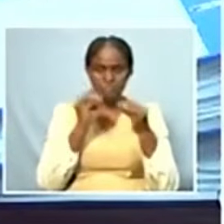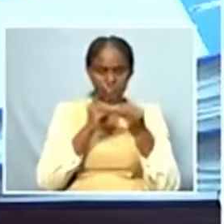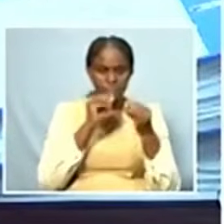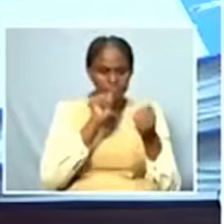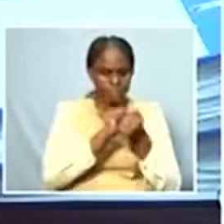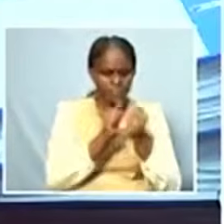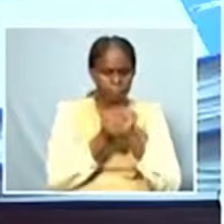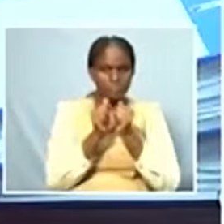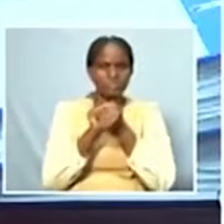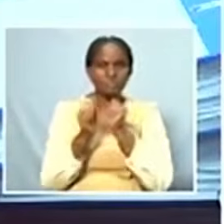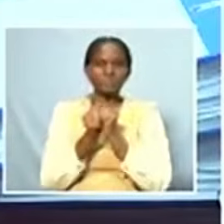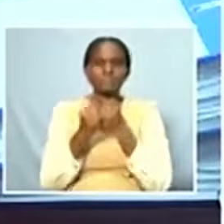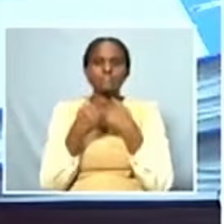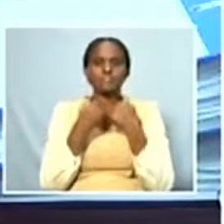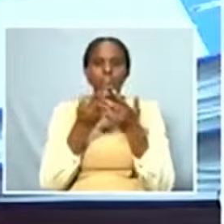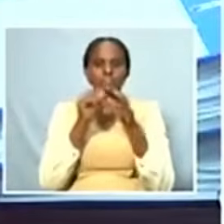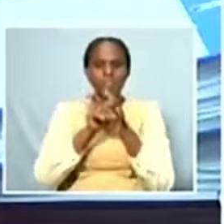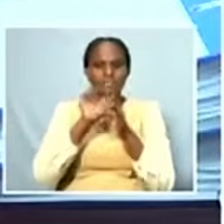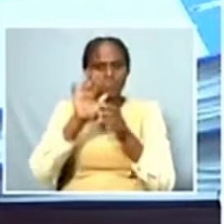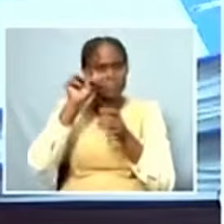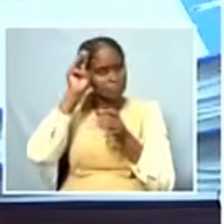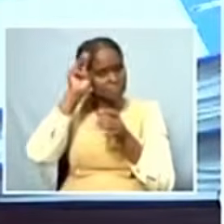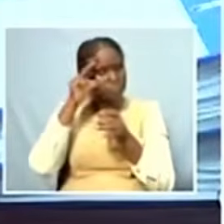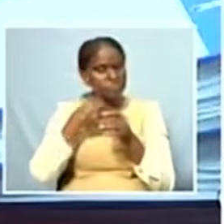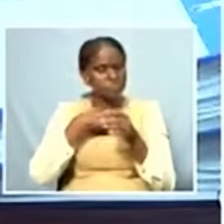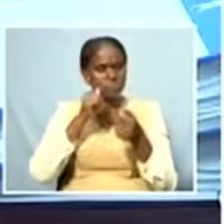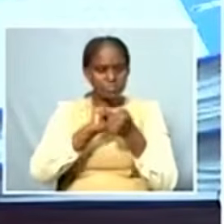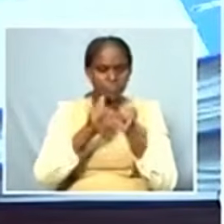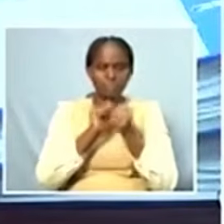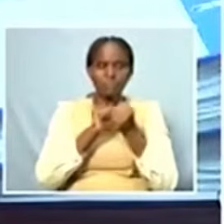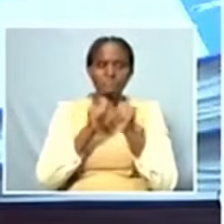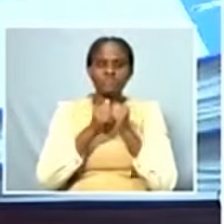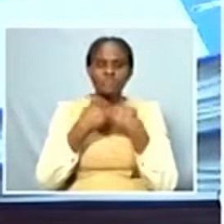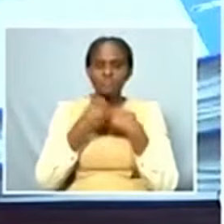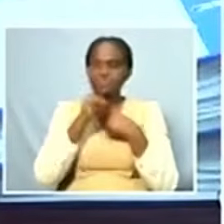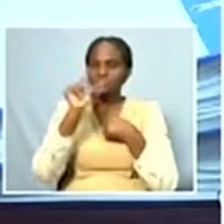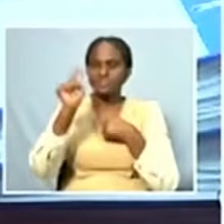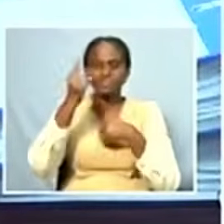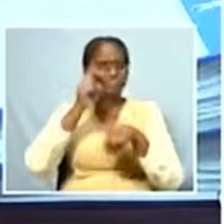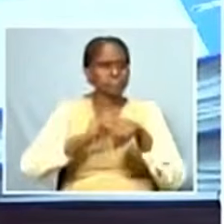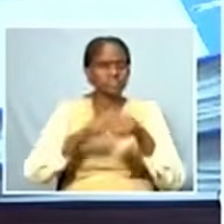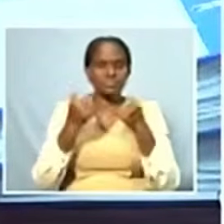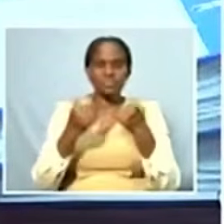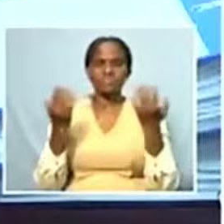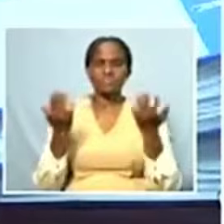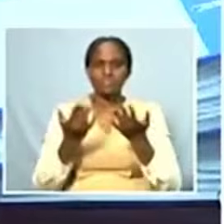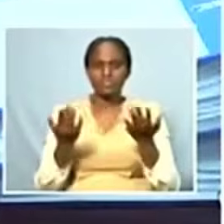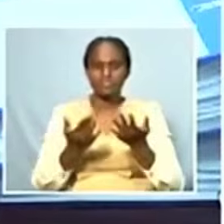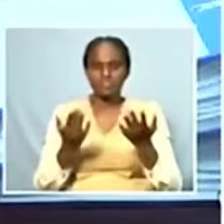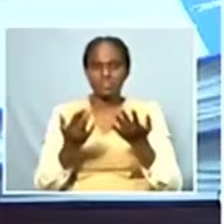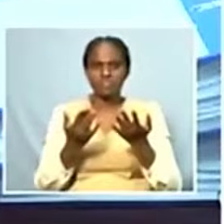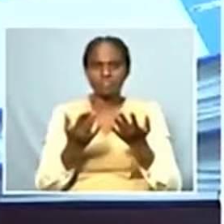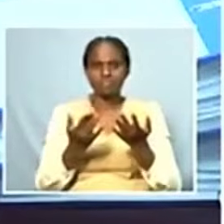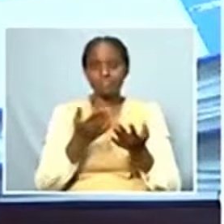issues in your ministry. Not the first time